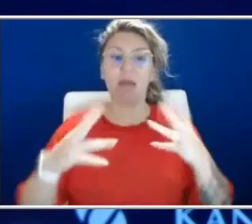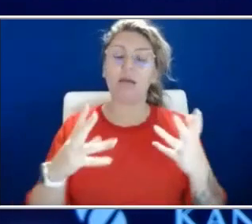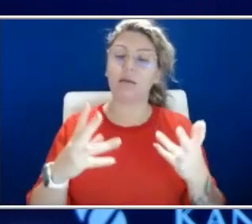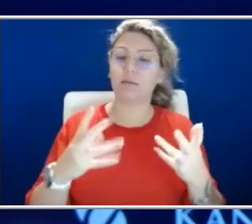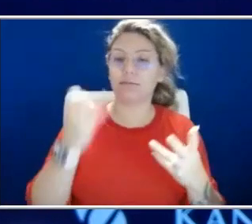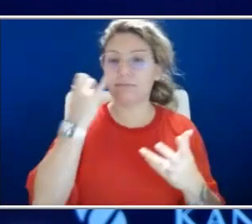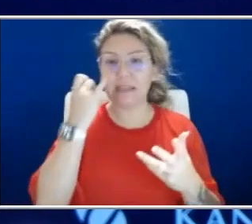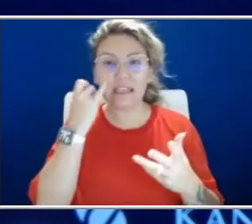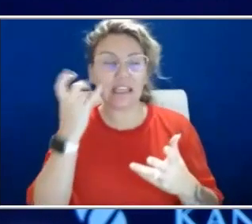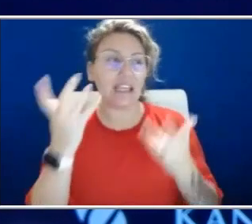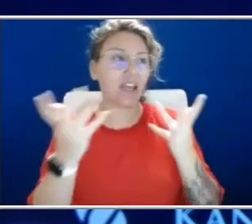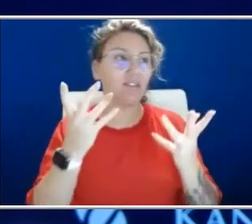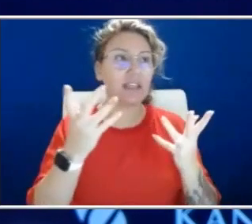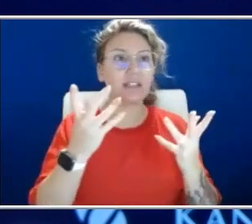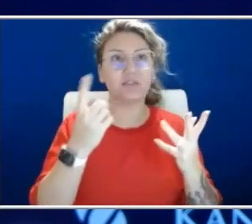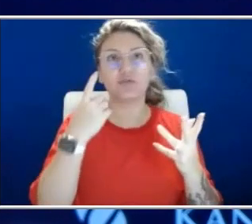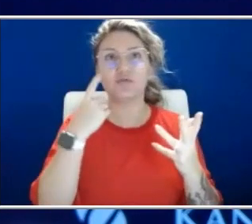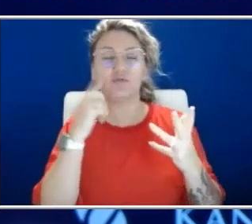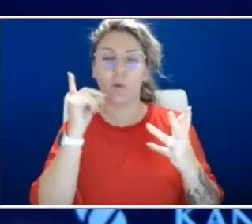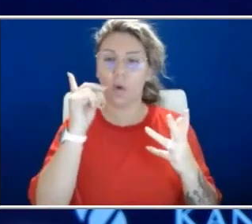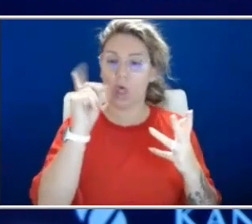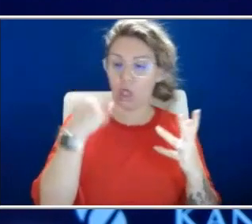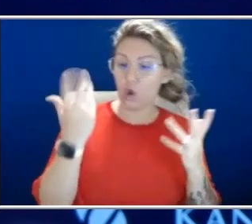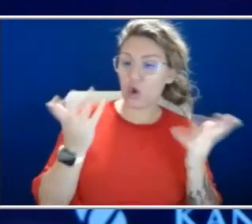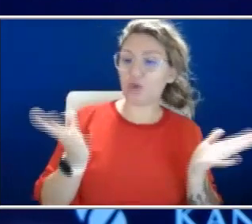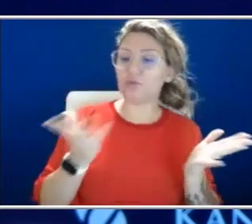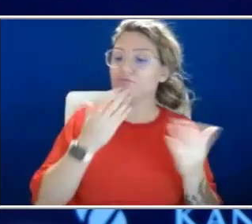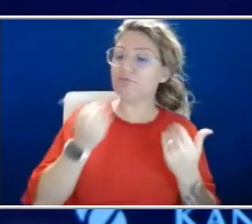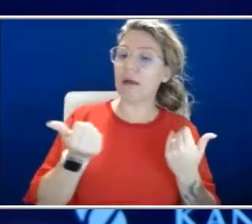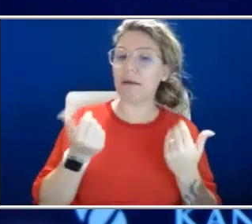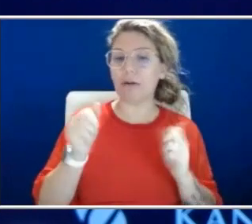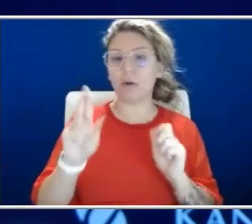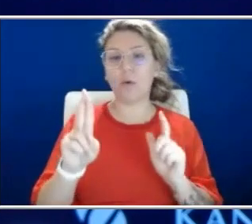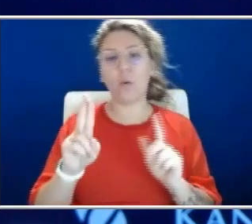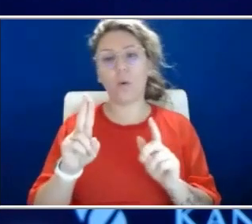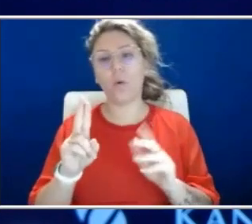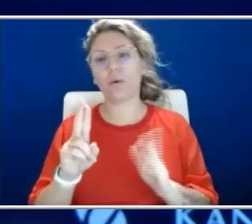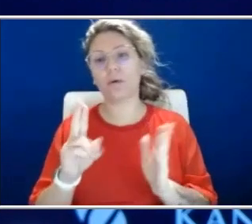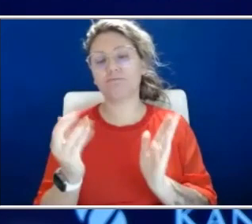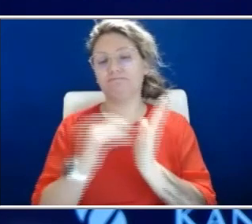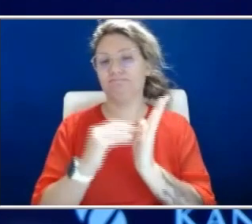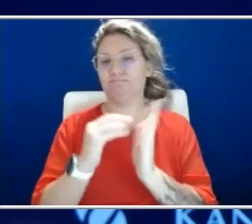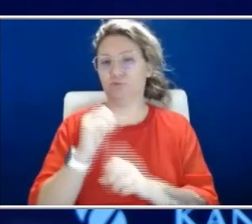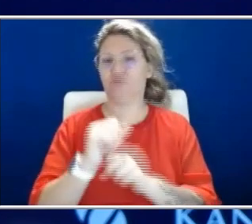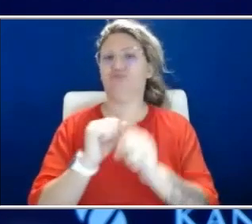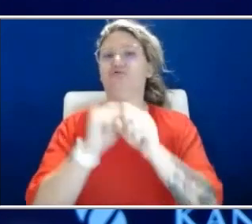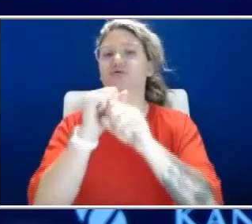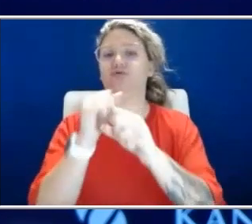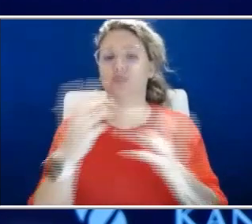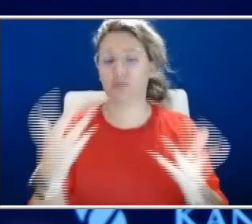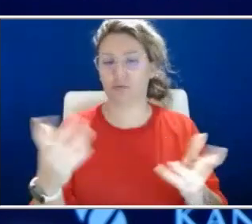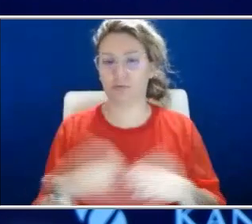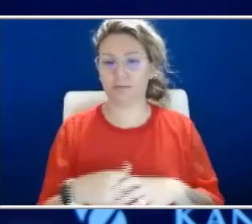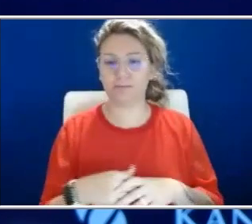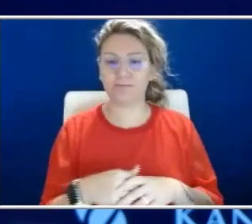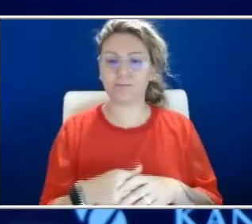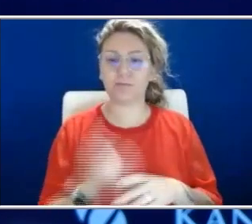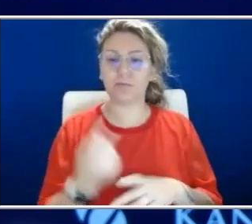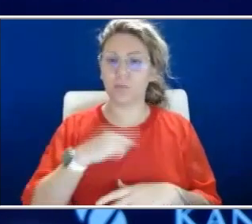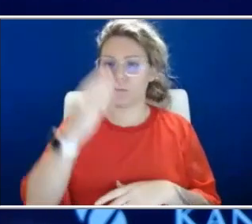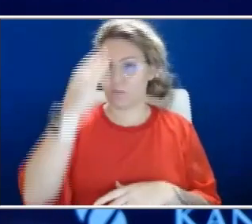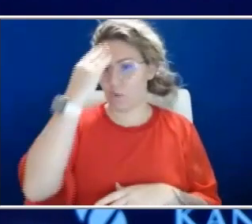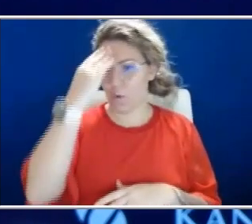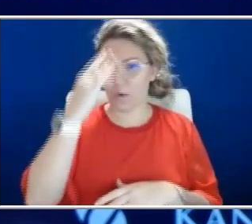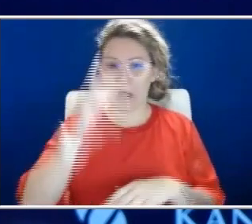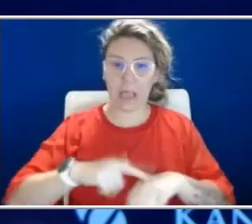cosmetic augmentation situation or a reconstructive situation. We have known for a long time about